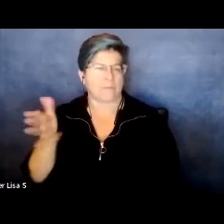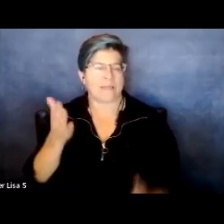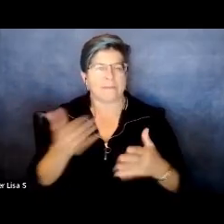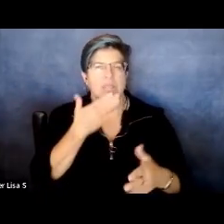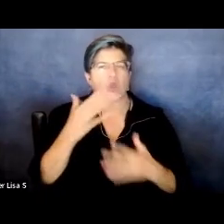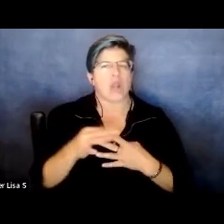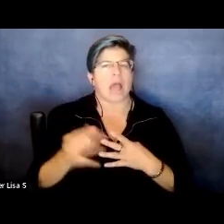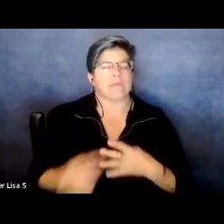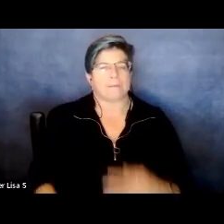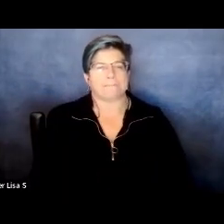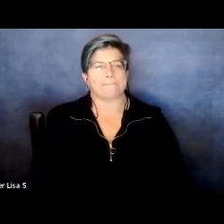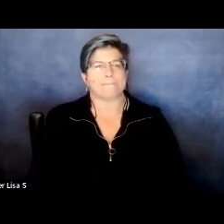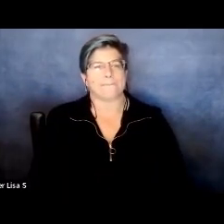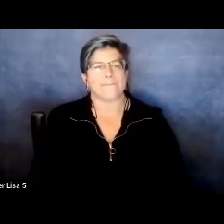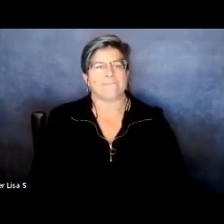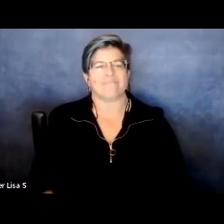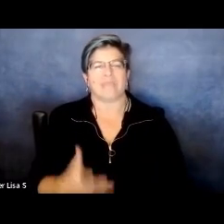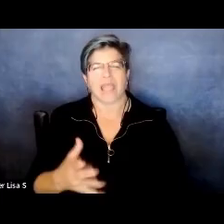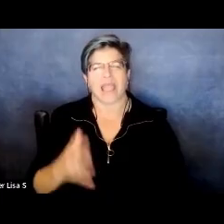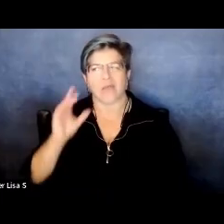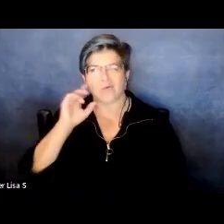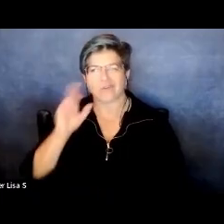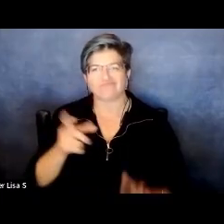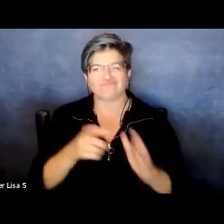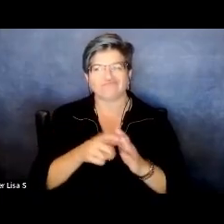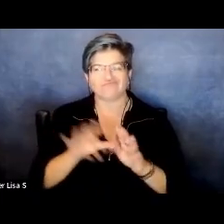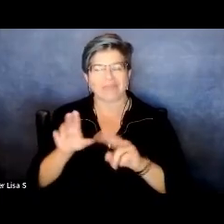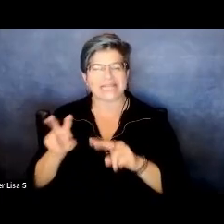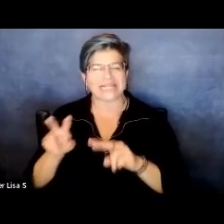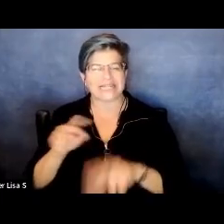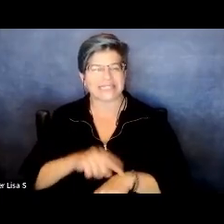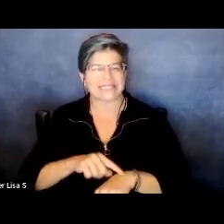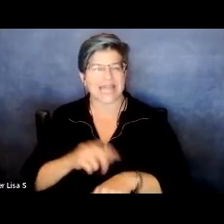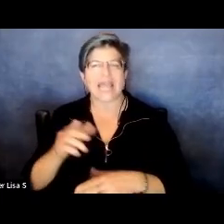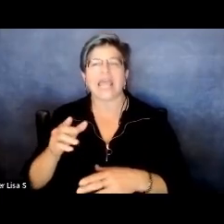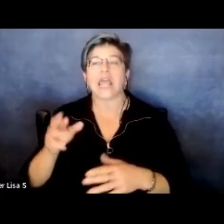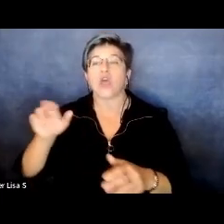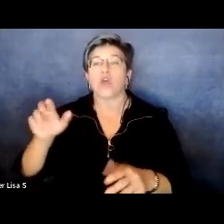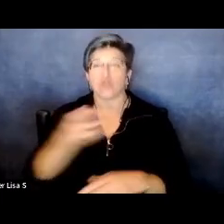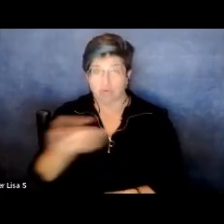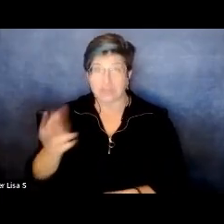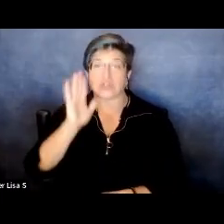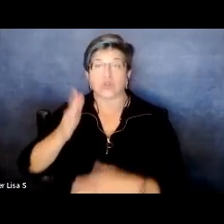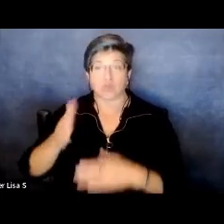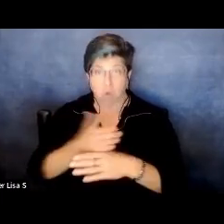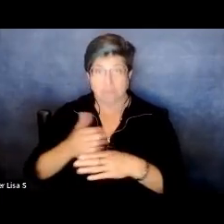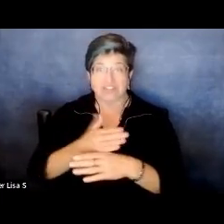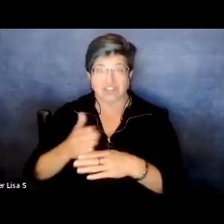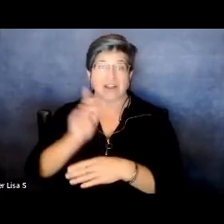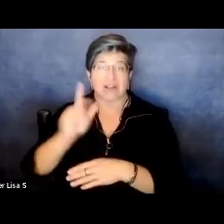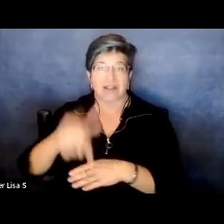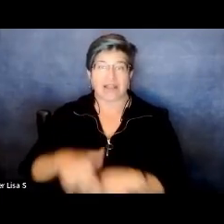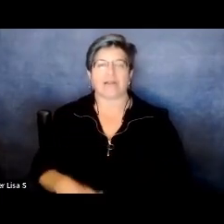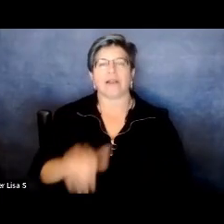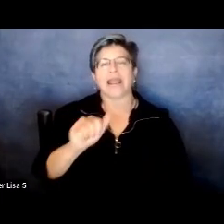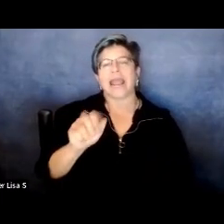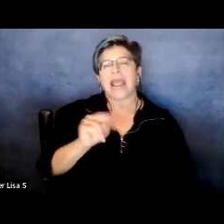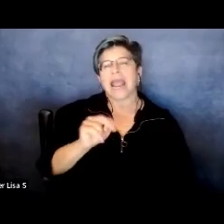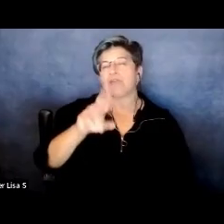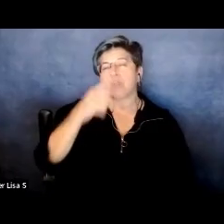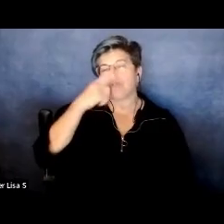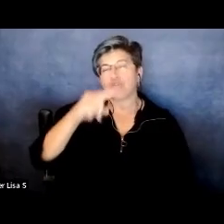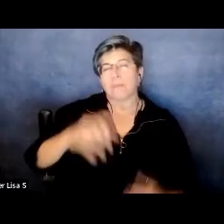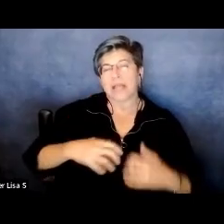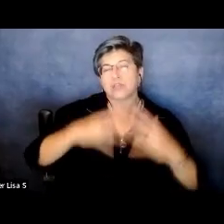you. I want to be mindful of our time. These resources will be shared in follow-up. Andrea, if you could launch the